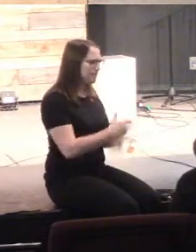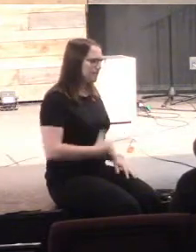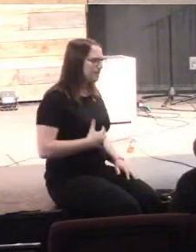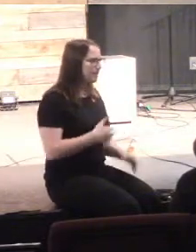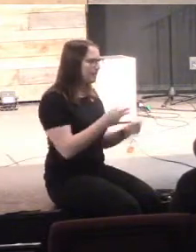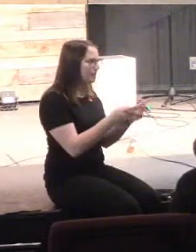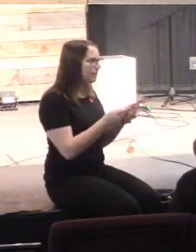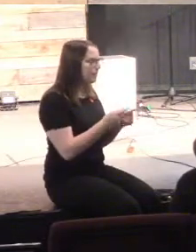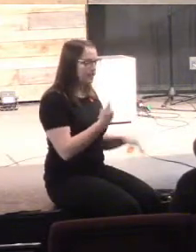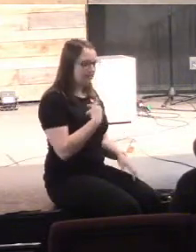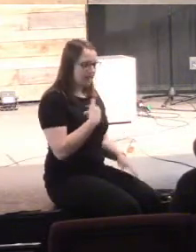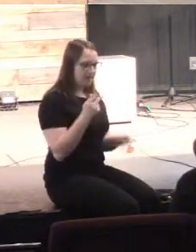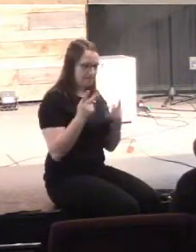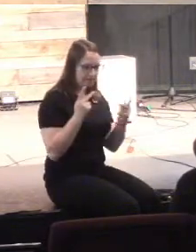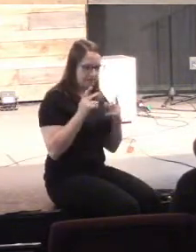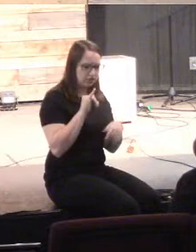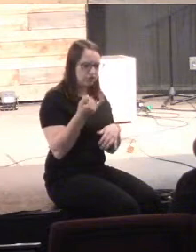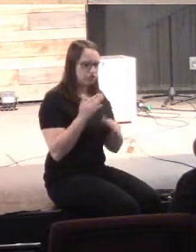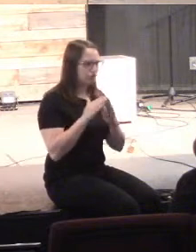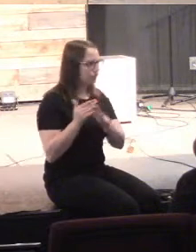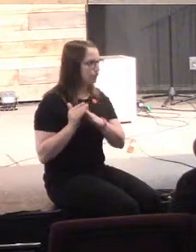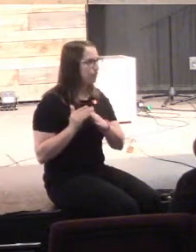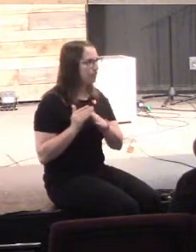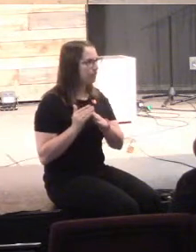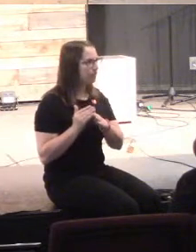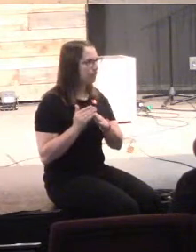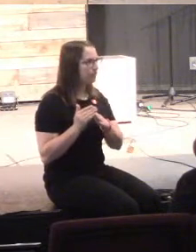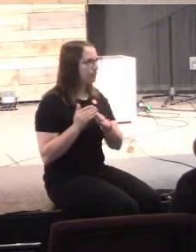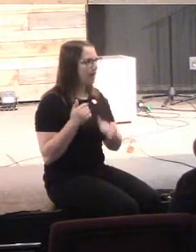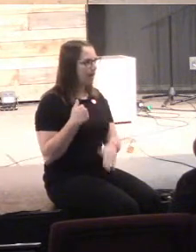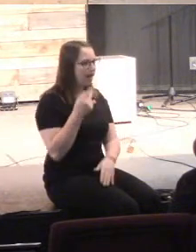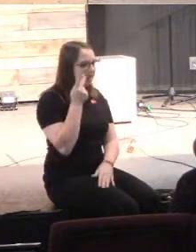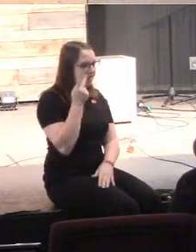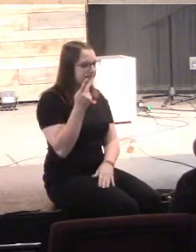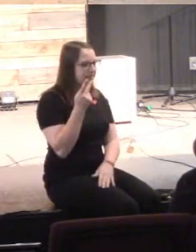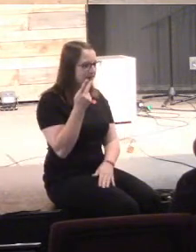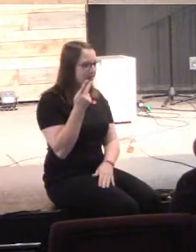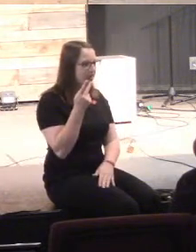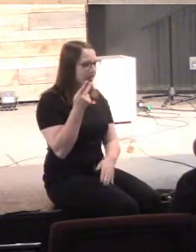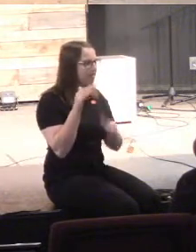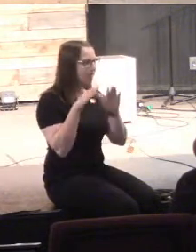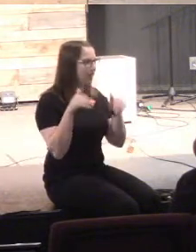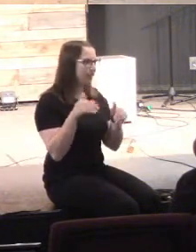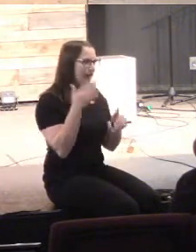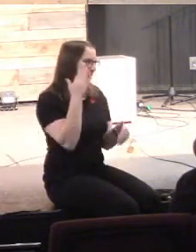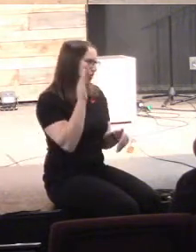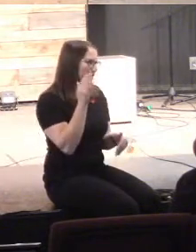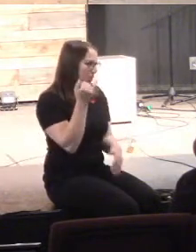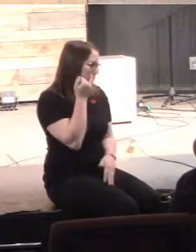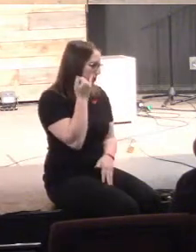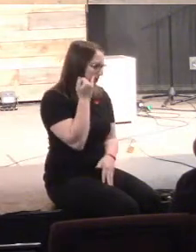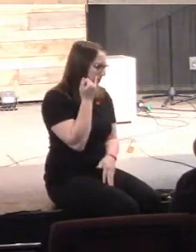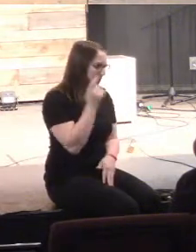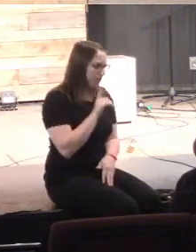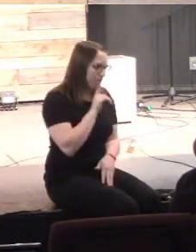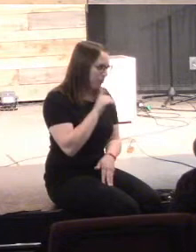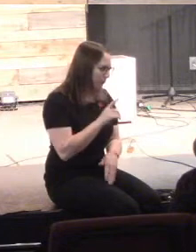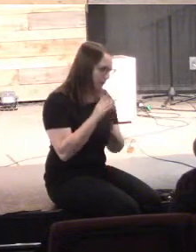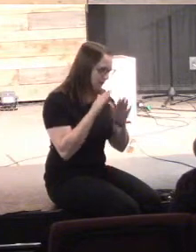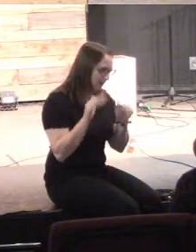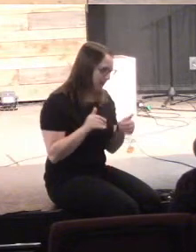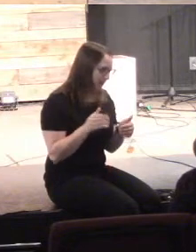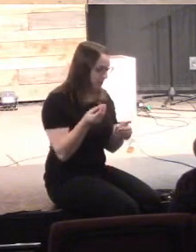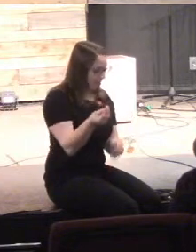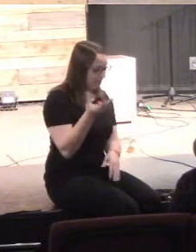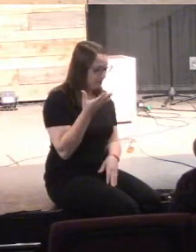I visited Jerusalem. I saw the house, supposed to be Simon Tanner. I don't know if it is or not. It's just what they told me. How would I know any